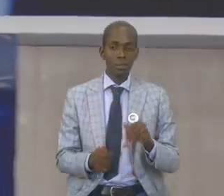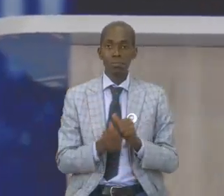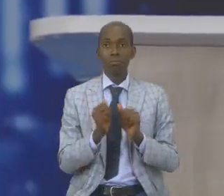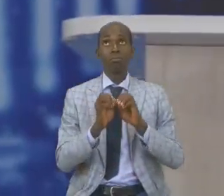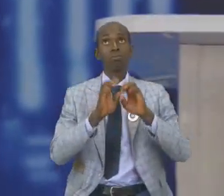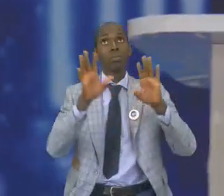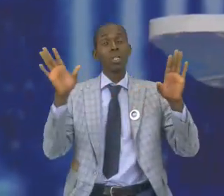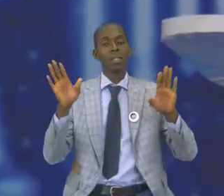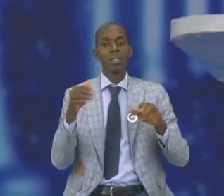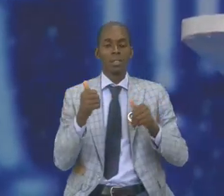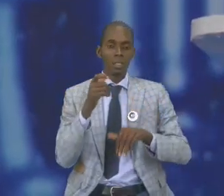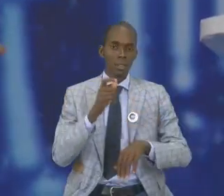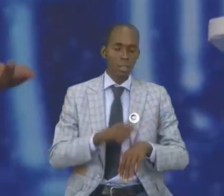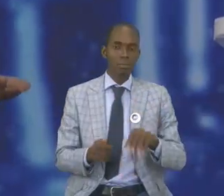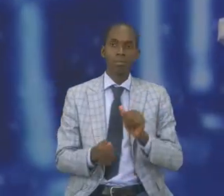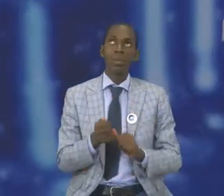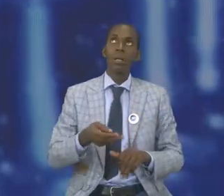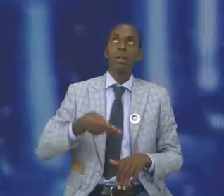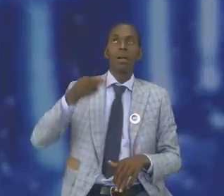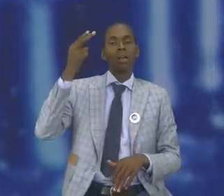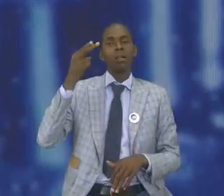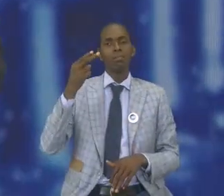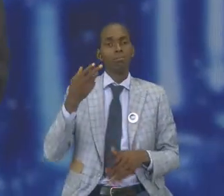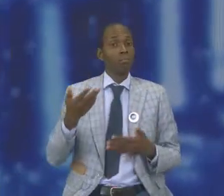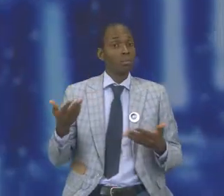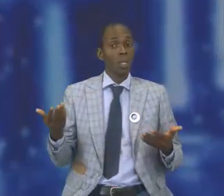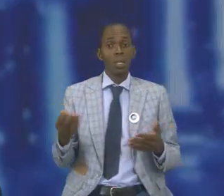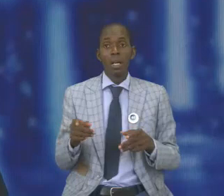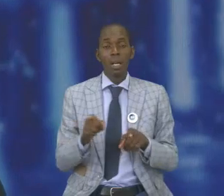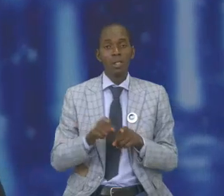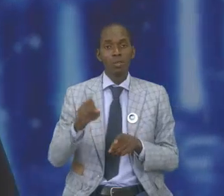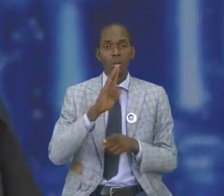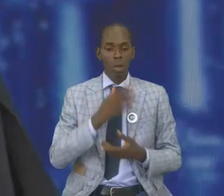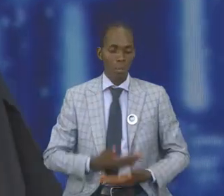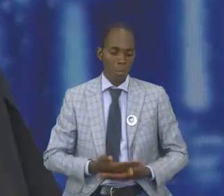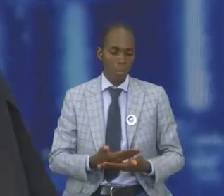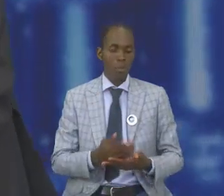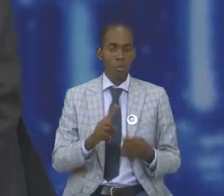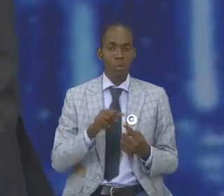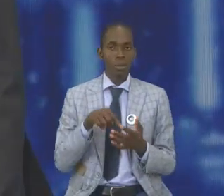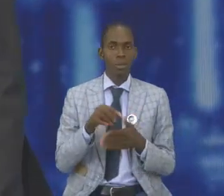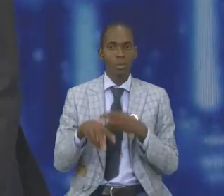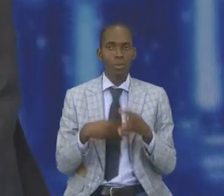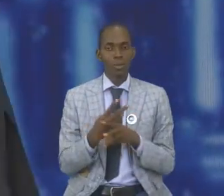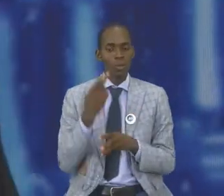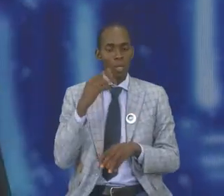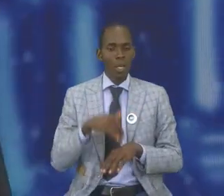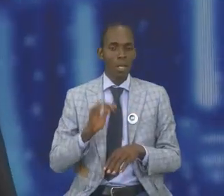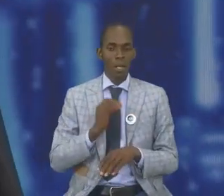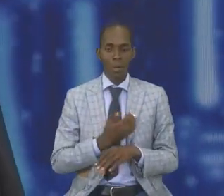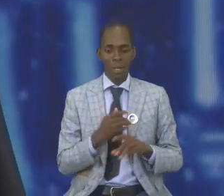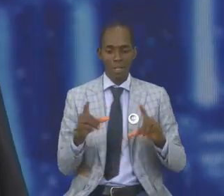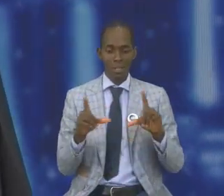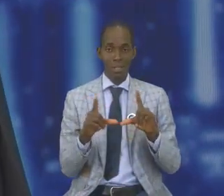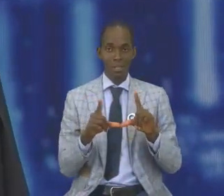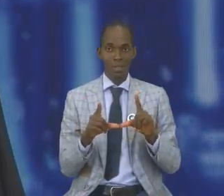times higher. After all, as we're born into this world, look at our height. We can't